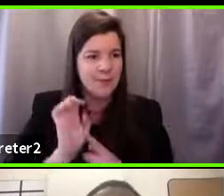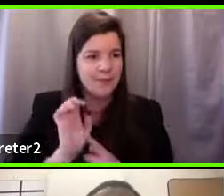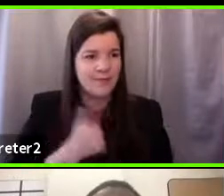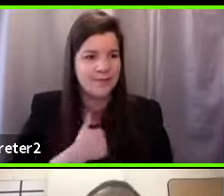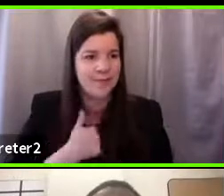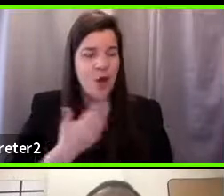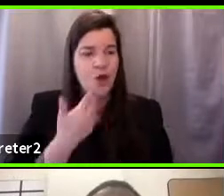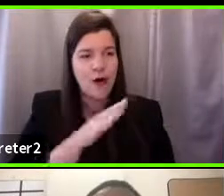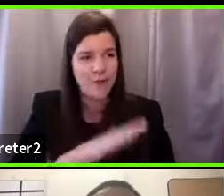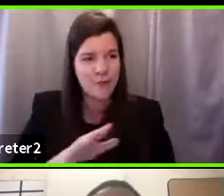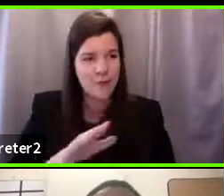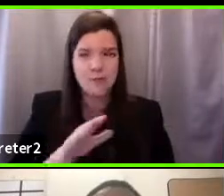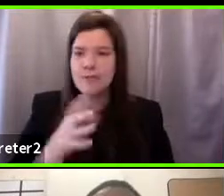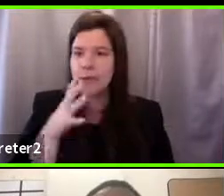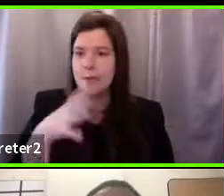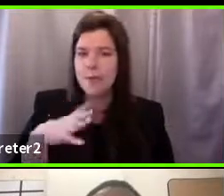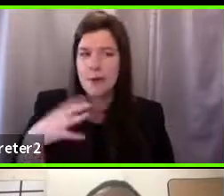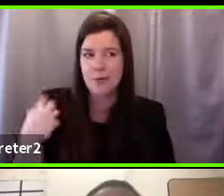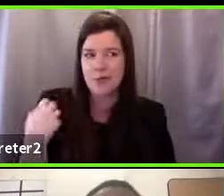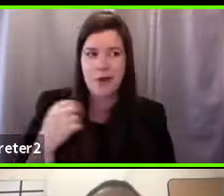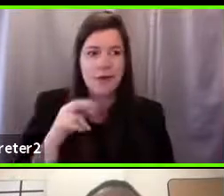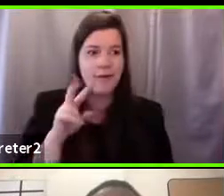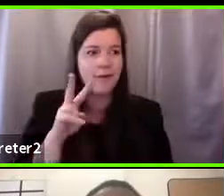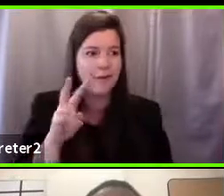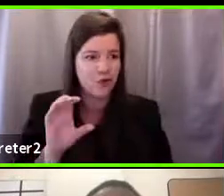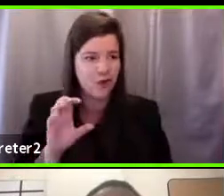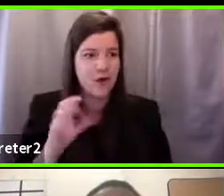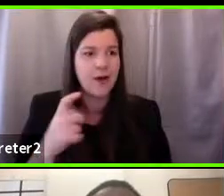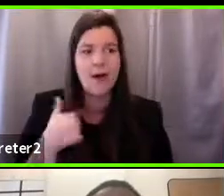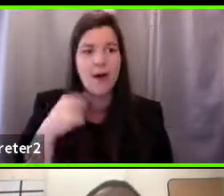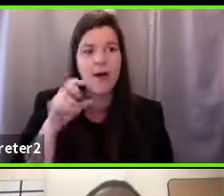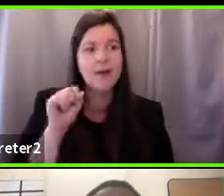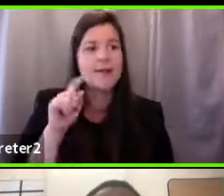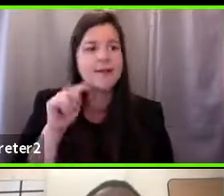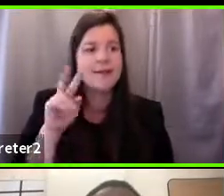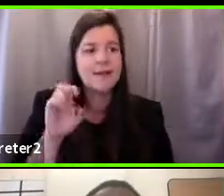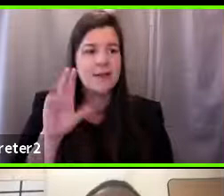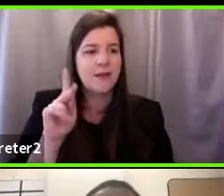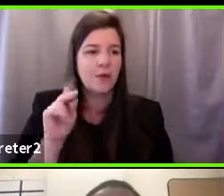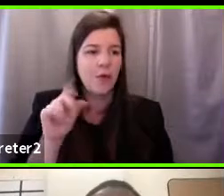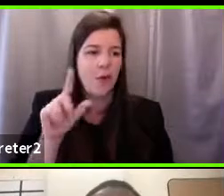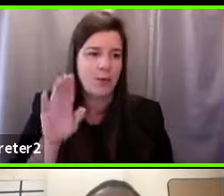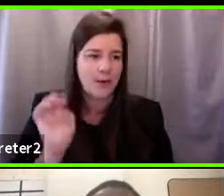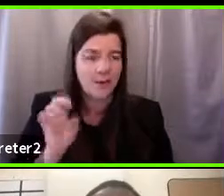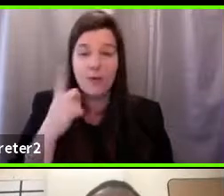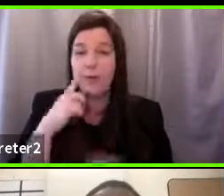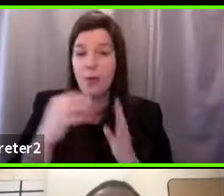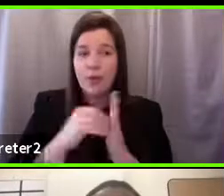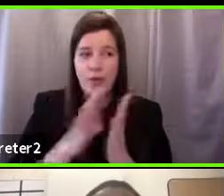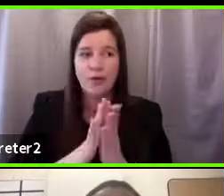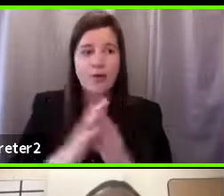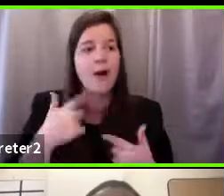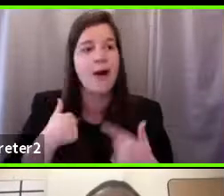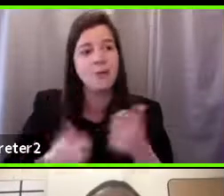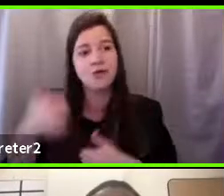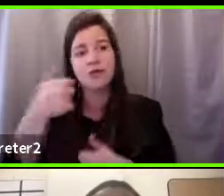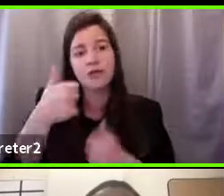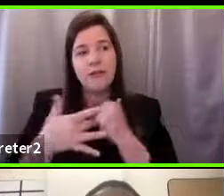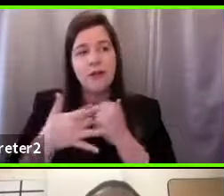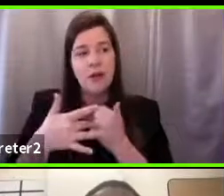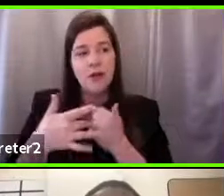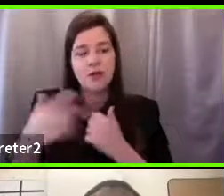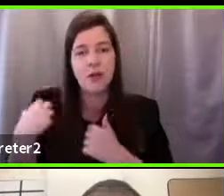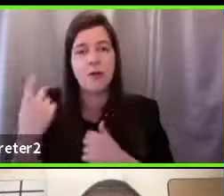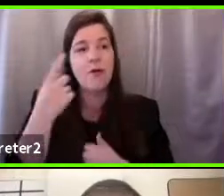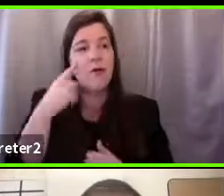Madam Chair, Ms. Vice Chair. Steve Colby, for the record, is the Chief Technology Officer for